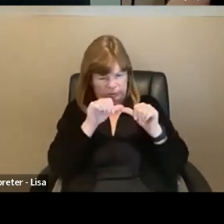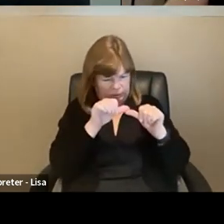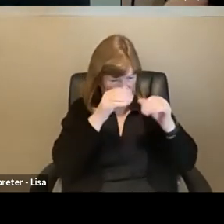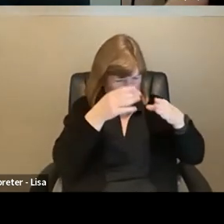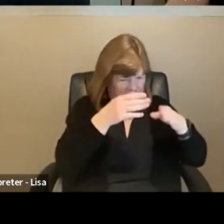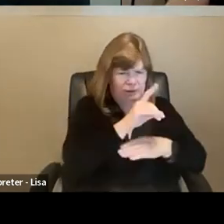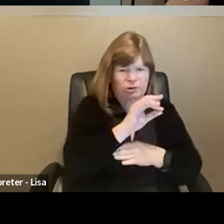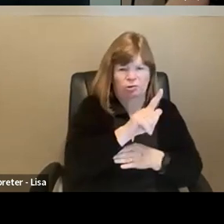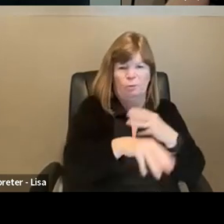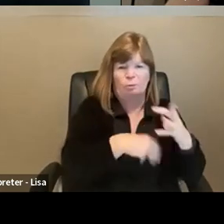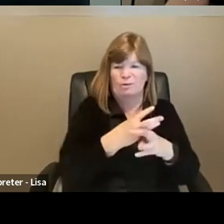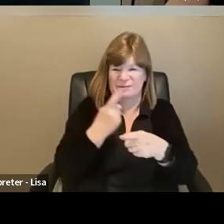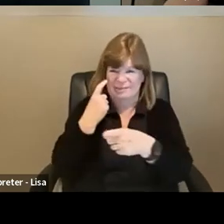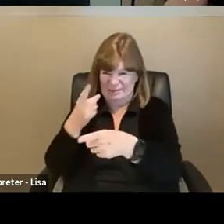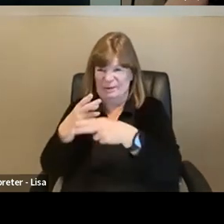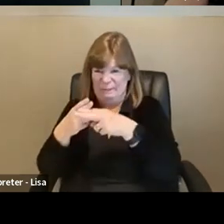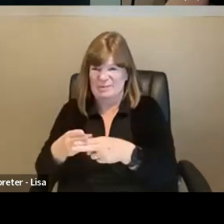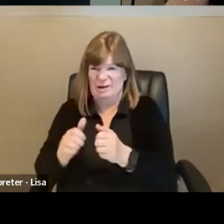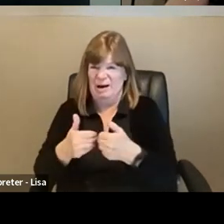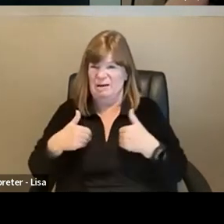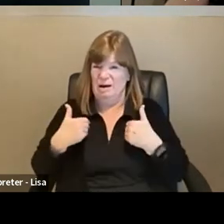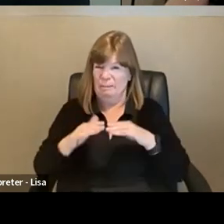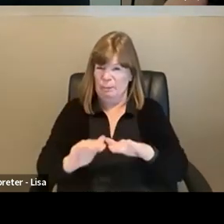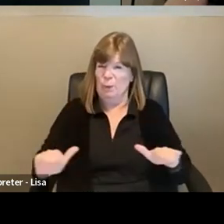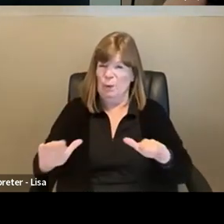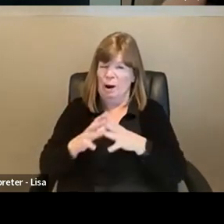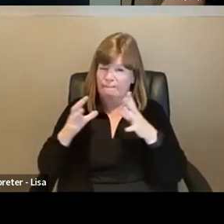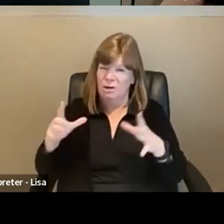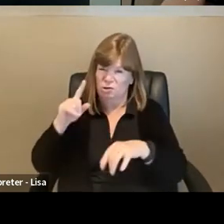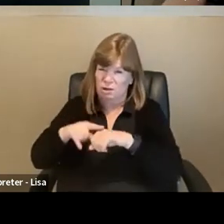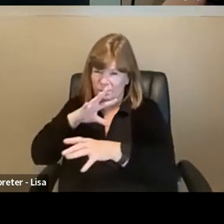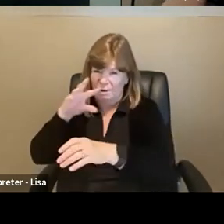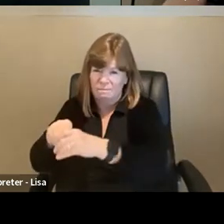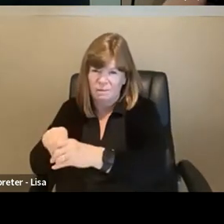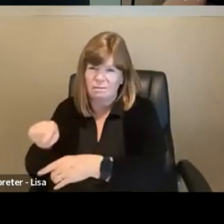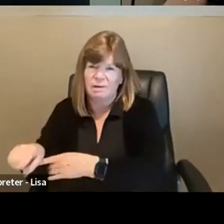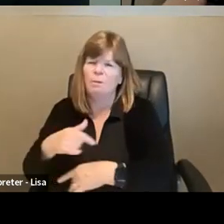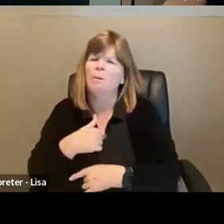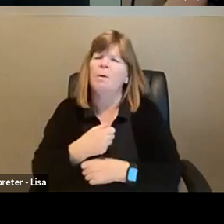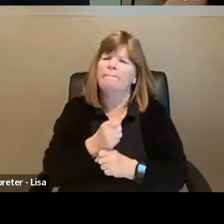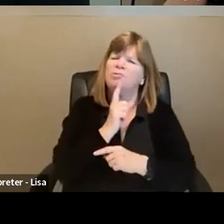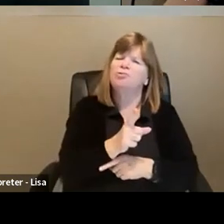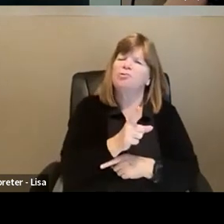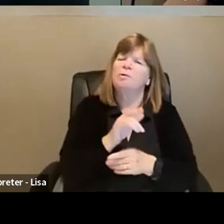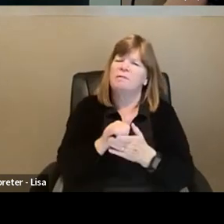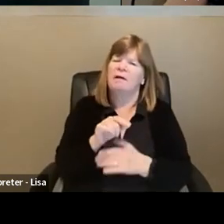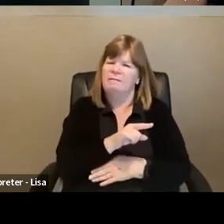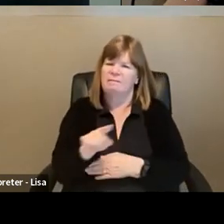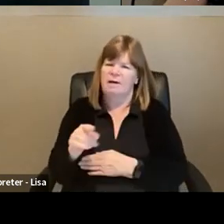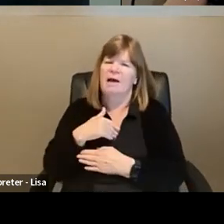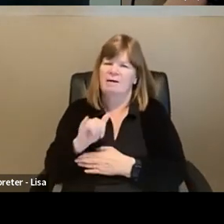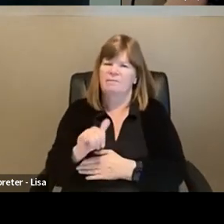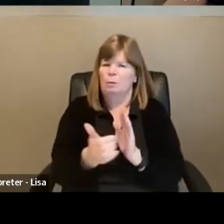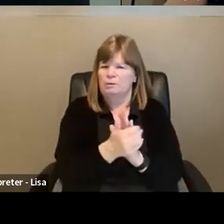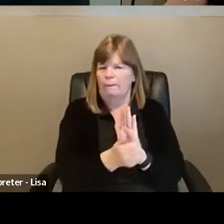mentioned your littles, how much time they're spending, how engaged they are, but we want to make sure that they have these